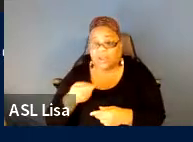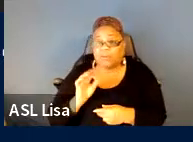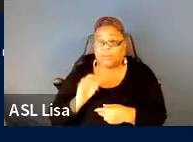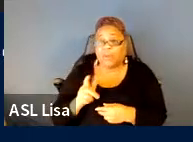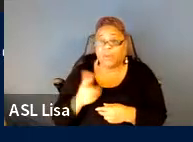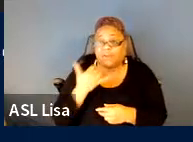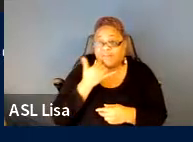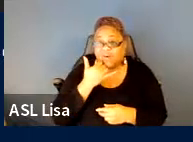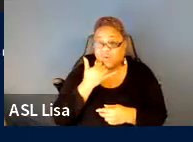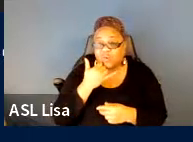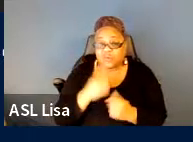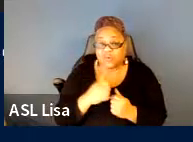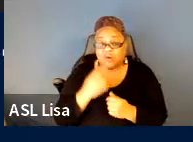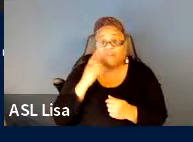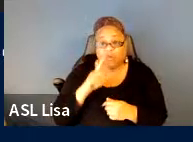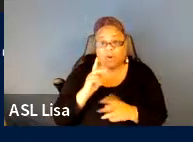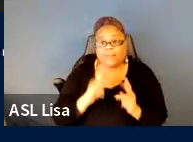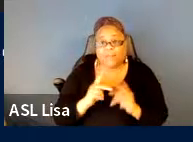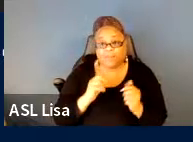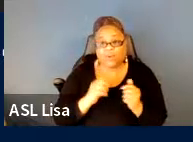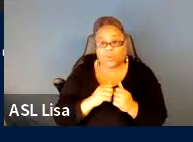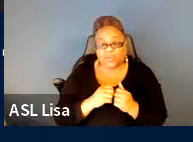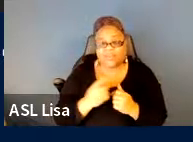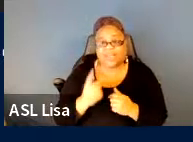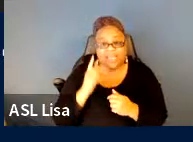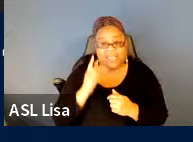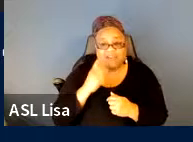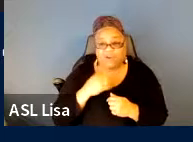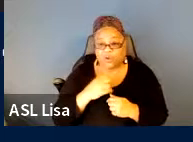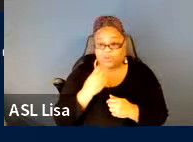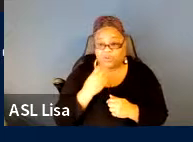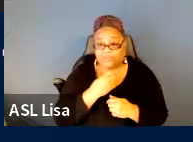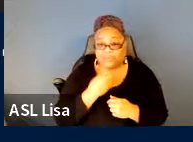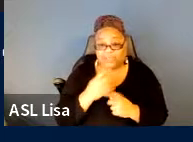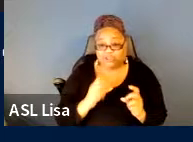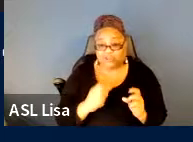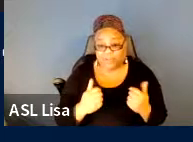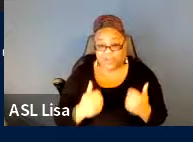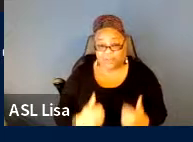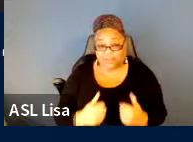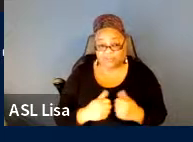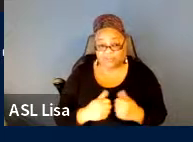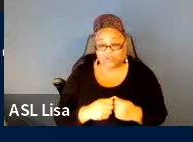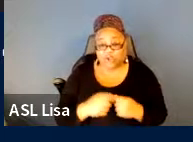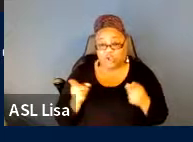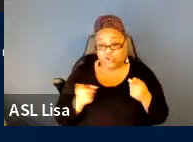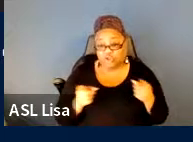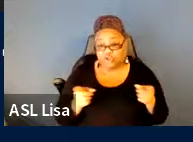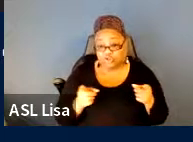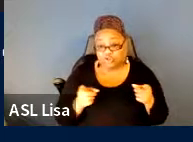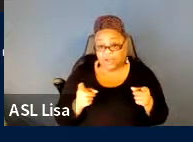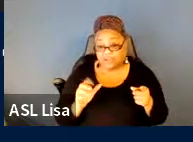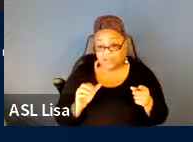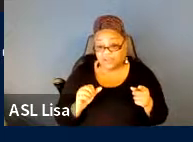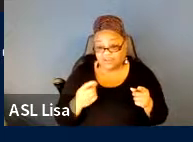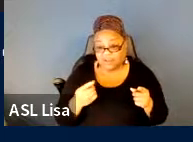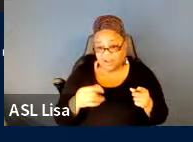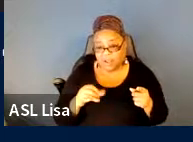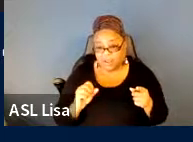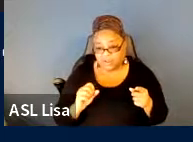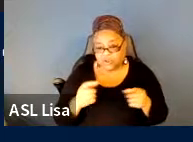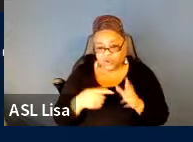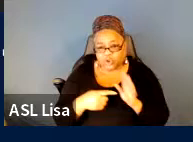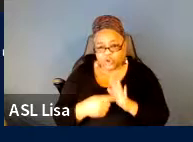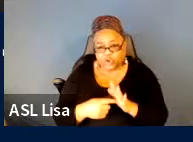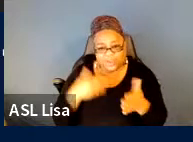hearing or speech impairments. Directional signs indicating the location of both the nearest TTY and public payphones